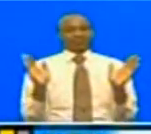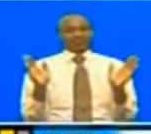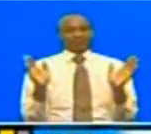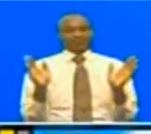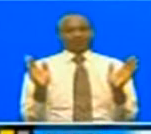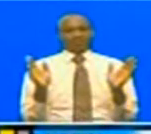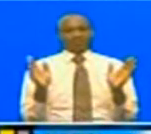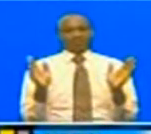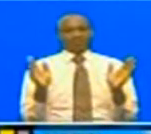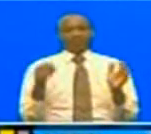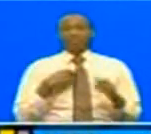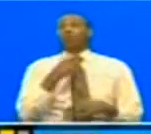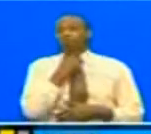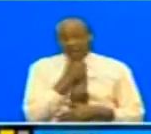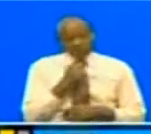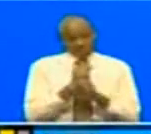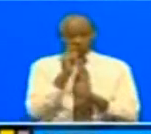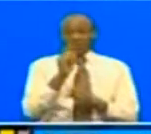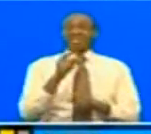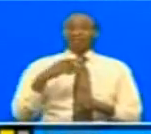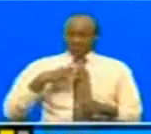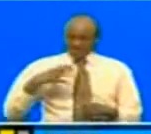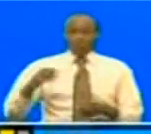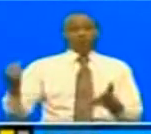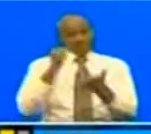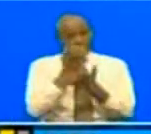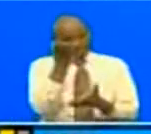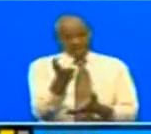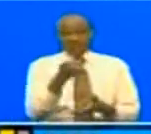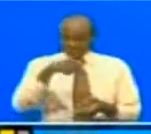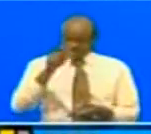And I want to ensure that every employee in the company